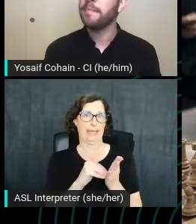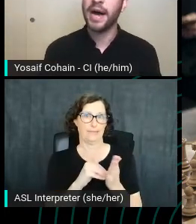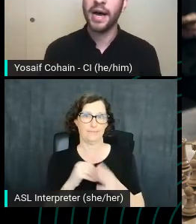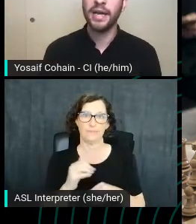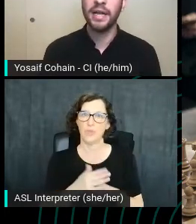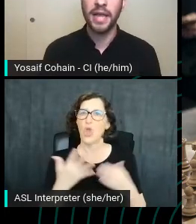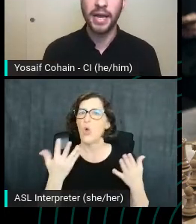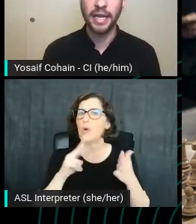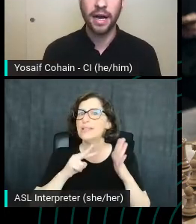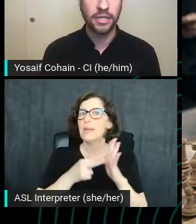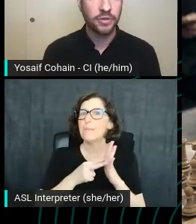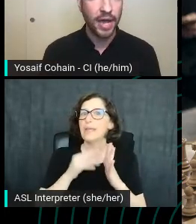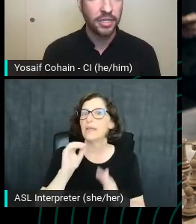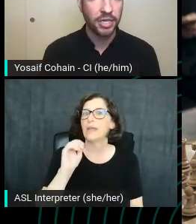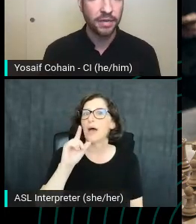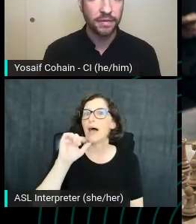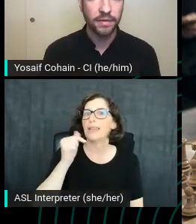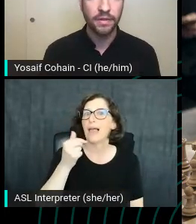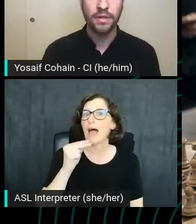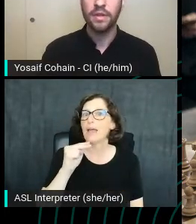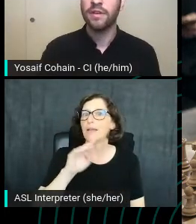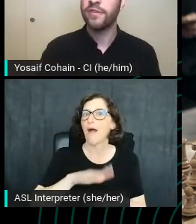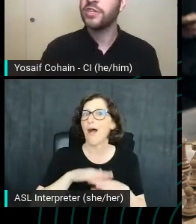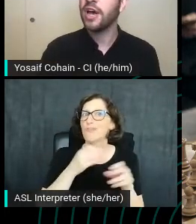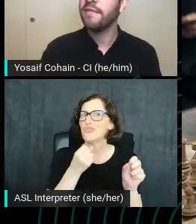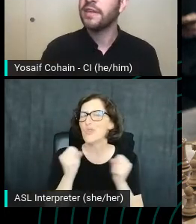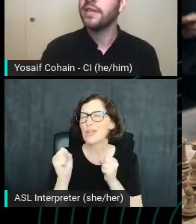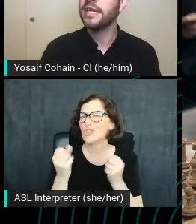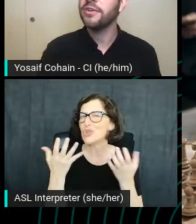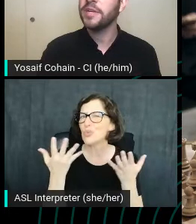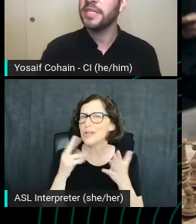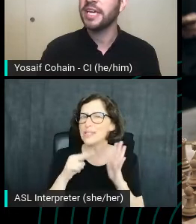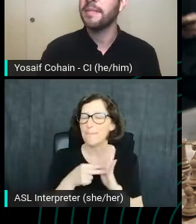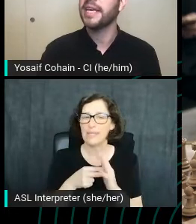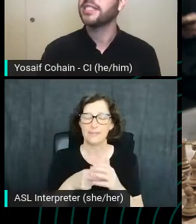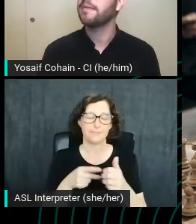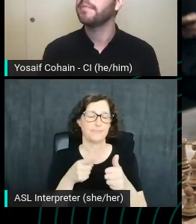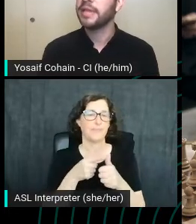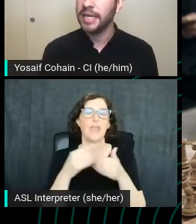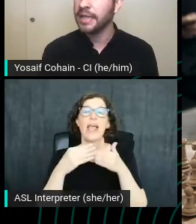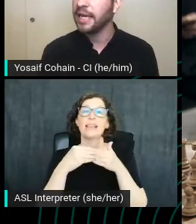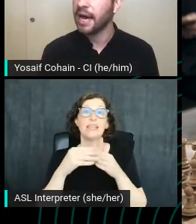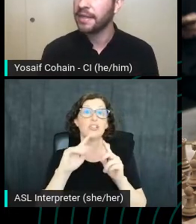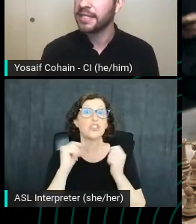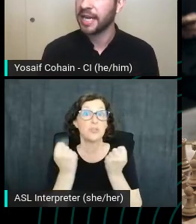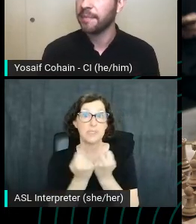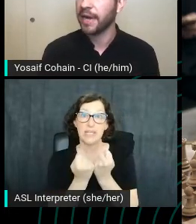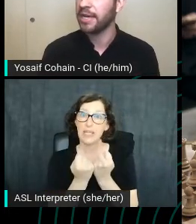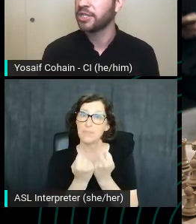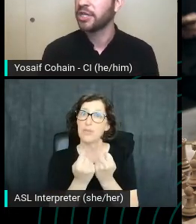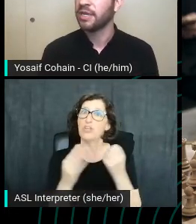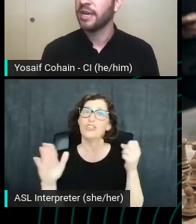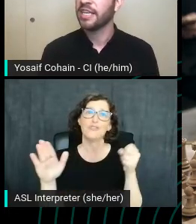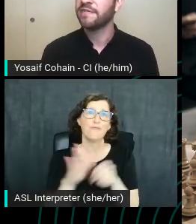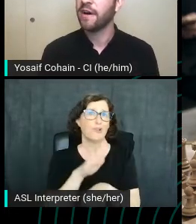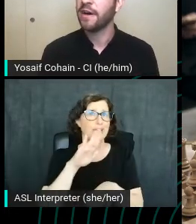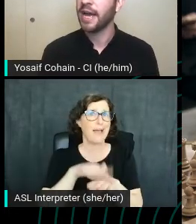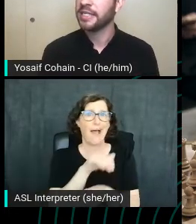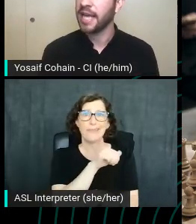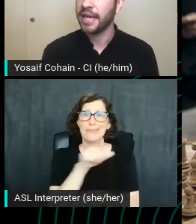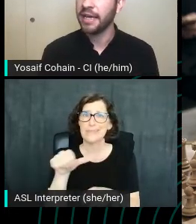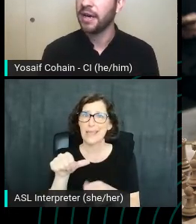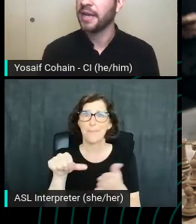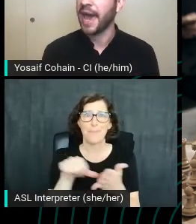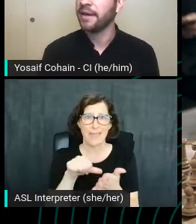they mean by aligning on strategy? First off, the leadership team is completely on the same page as far